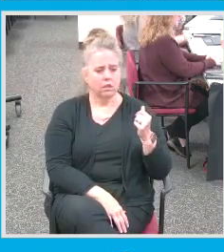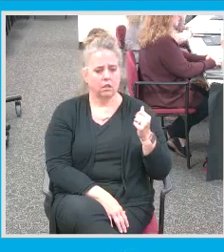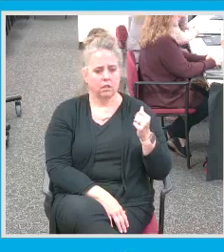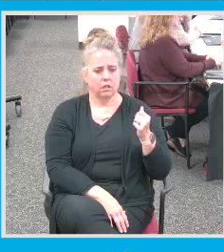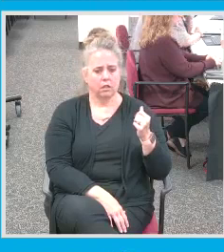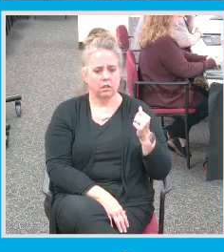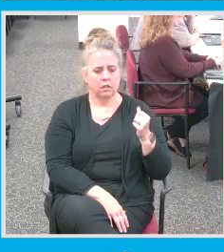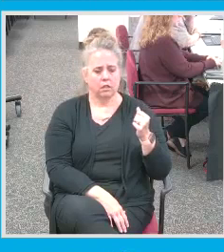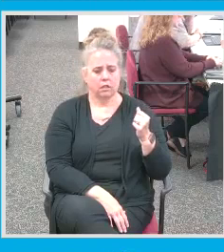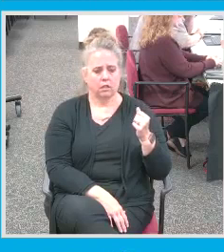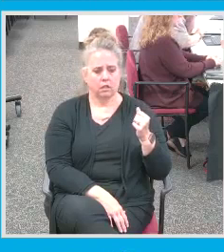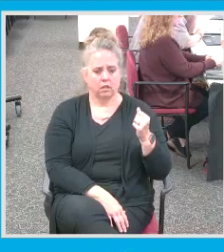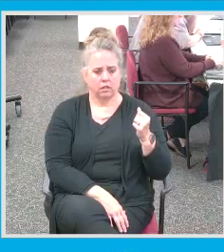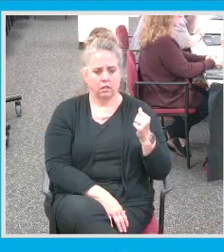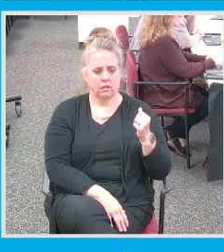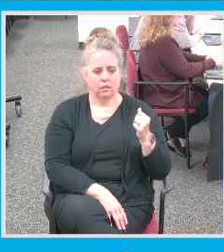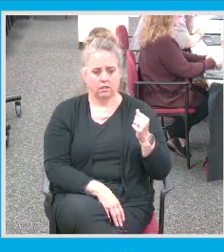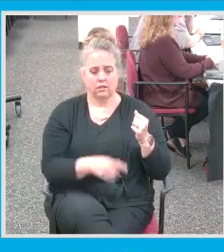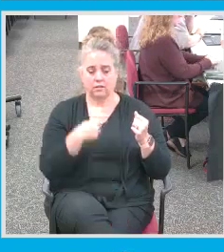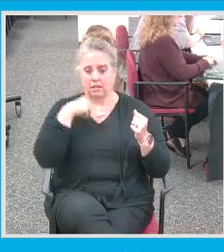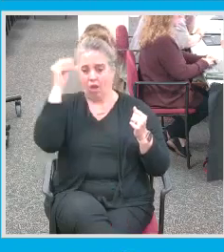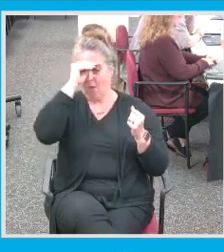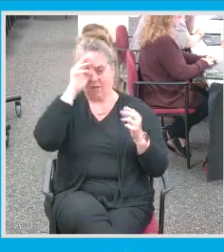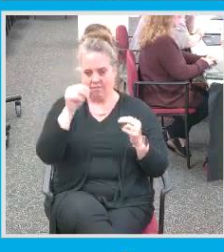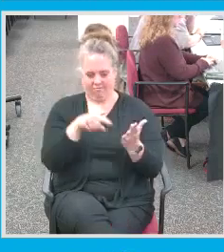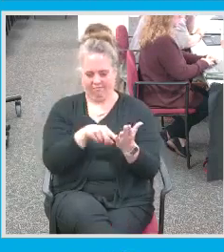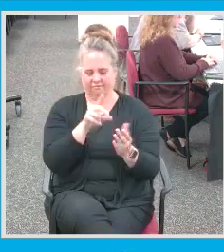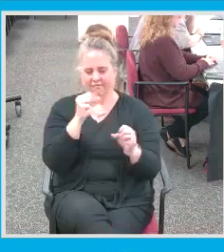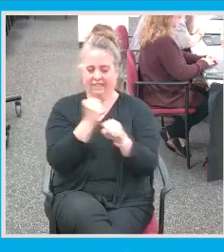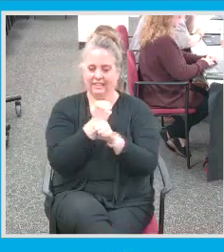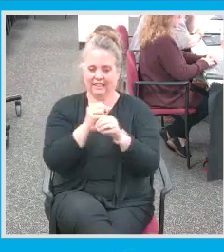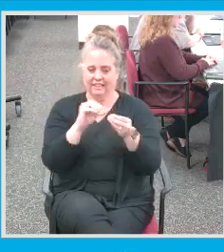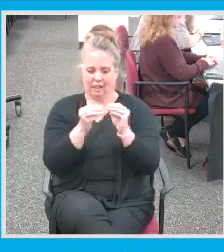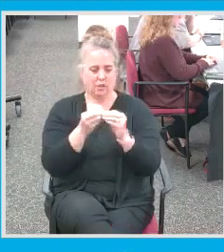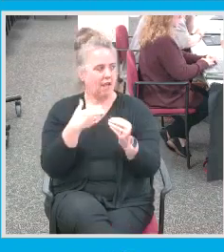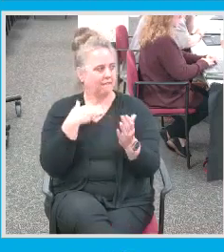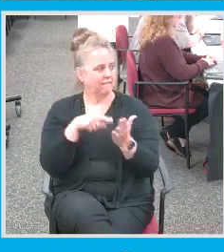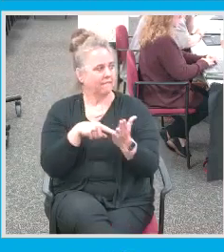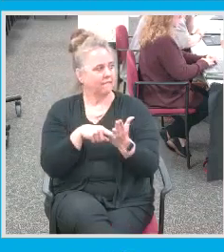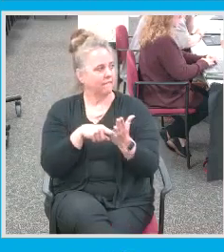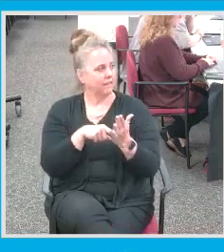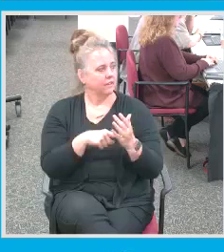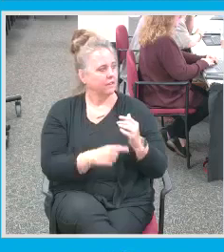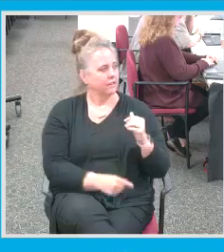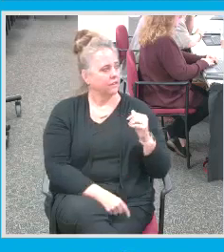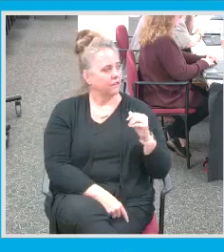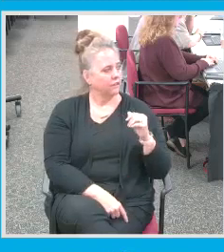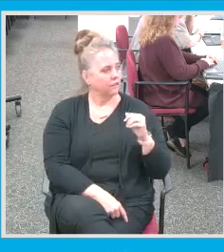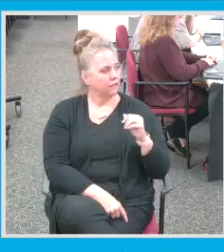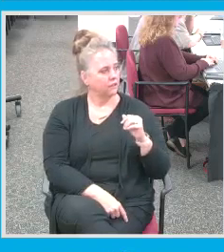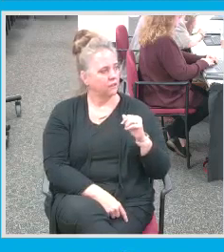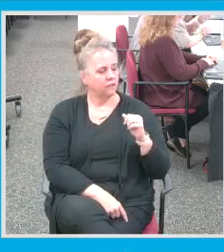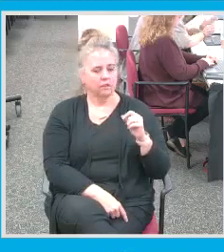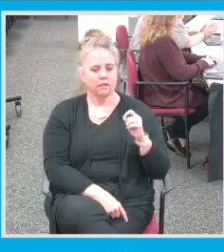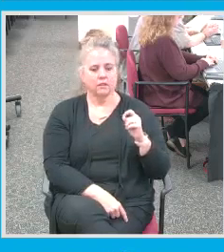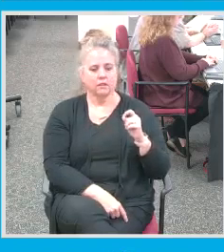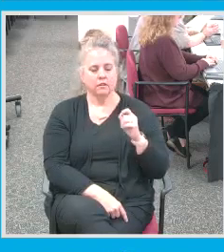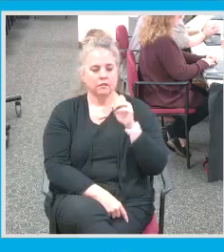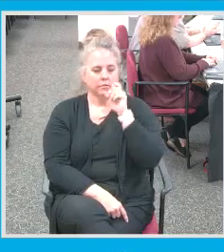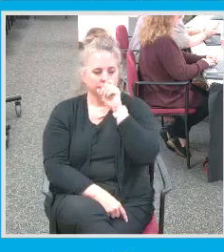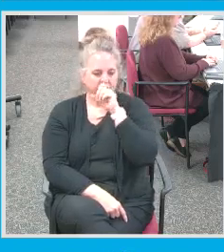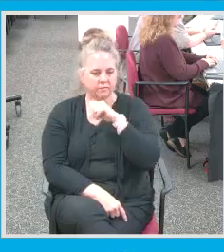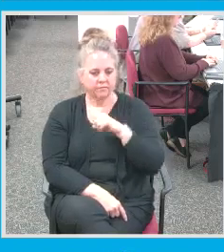loud if there was not data to back that up. Yeah, and I don't want to go down the rabbit hole of statistics, but I can get